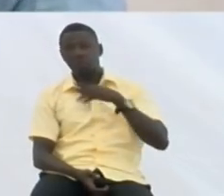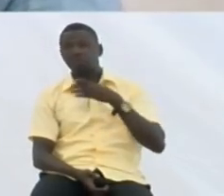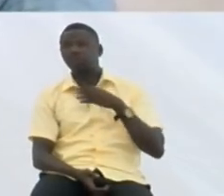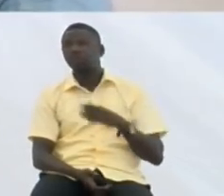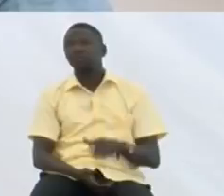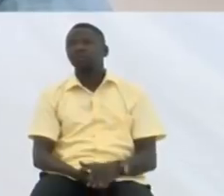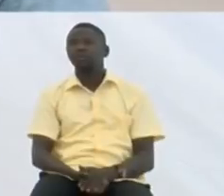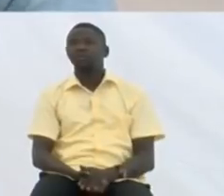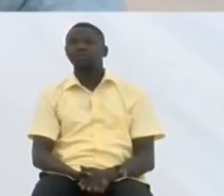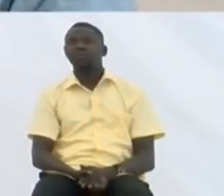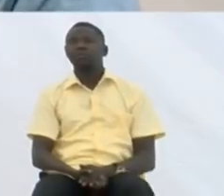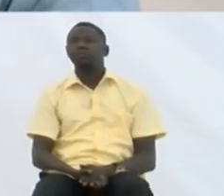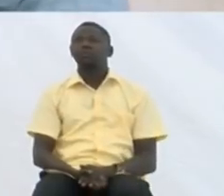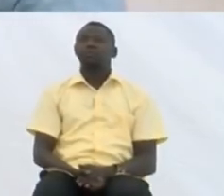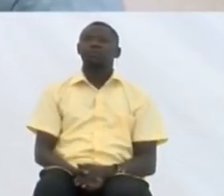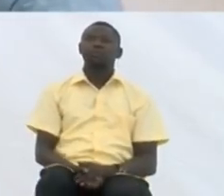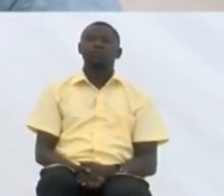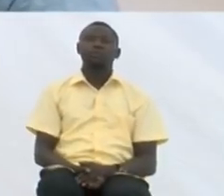were operating like that.